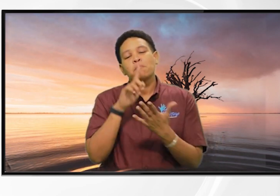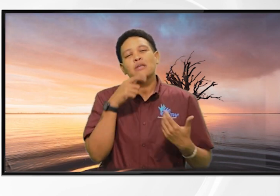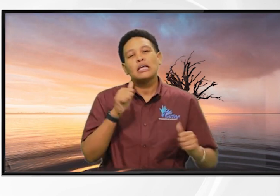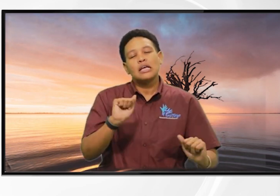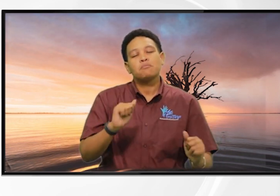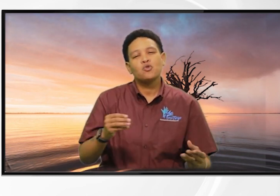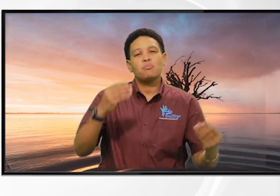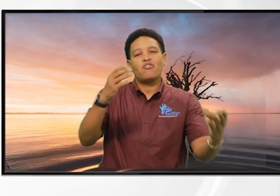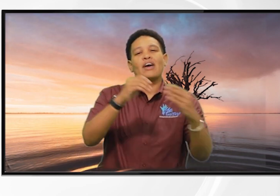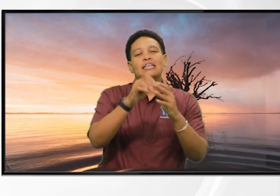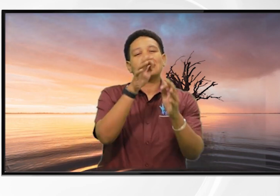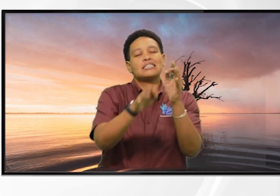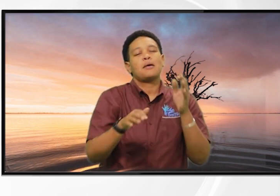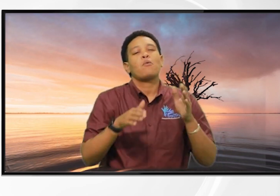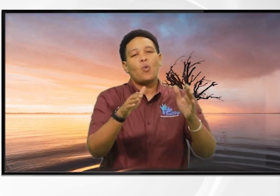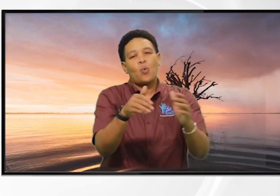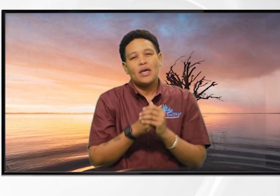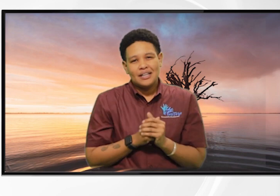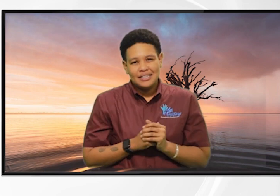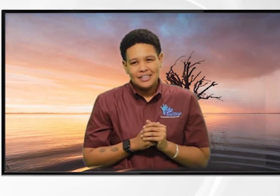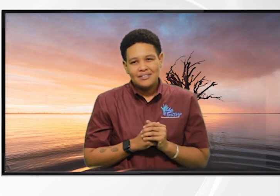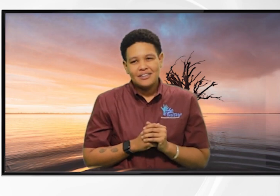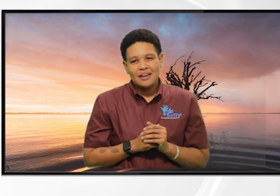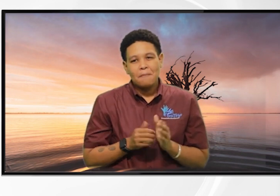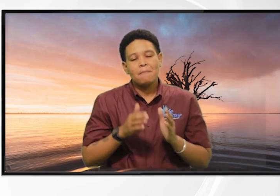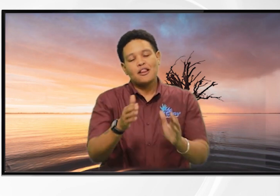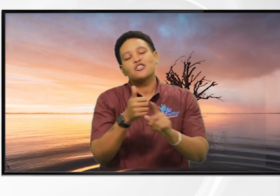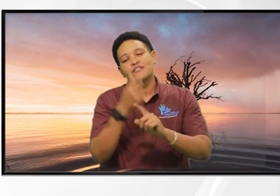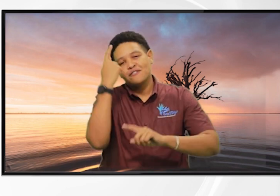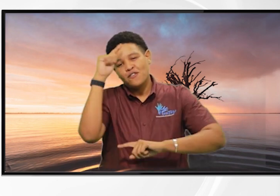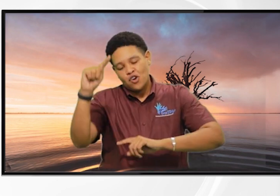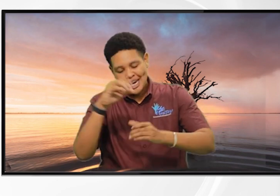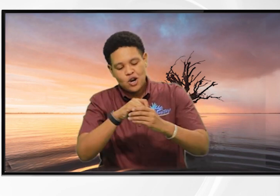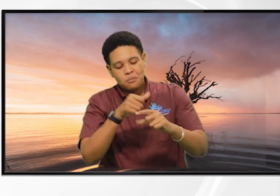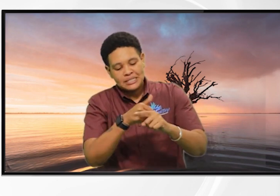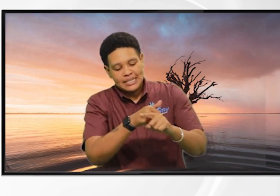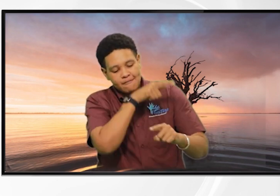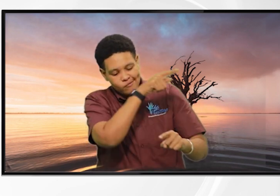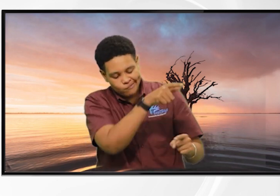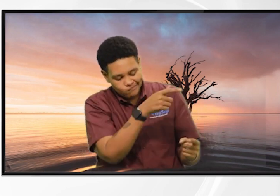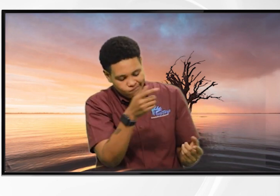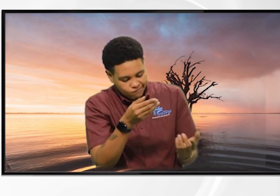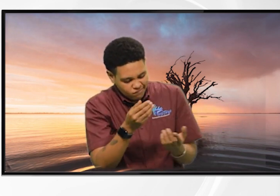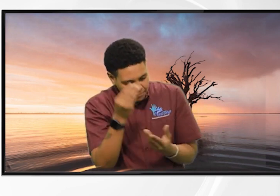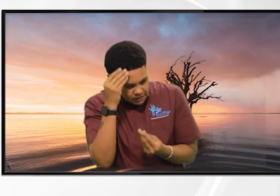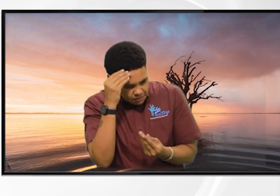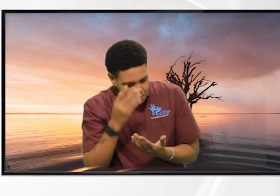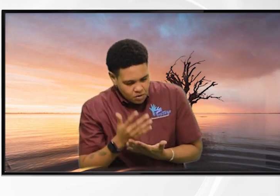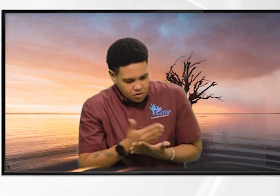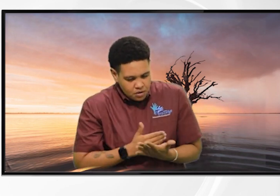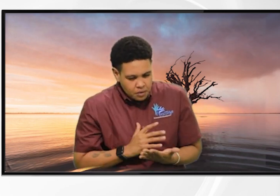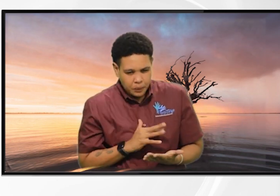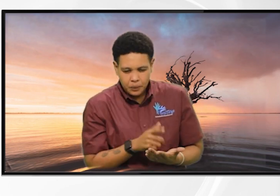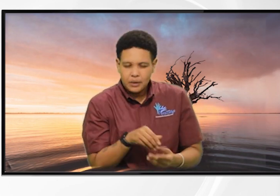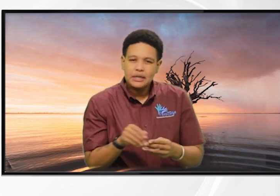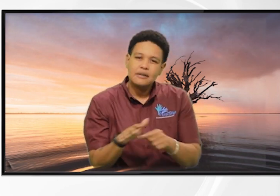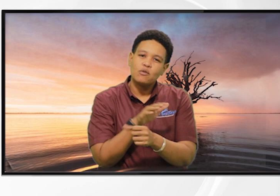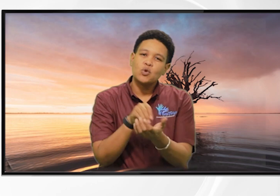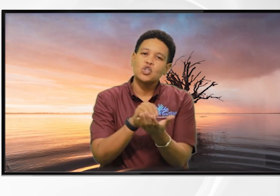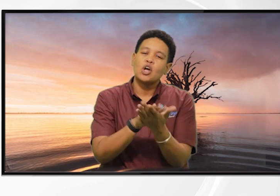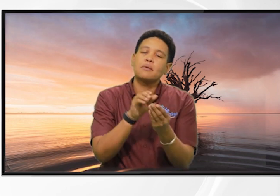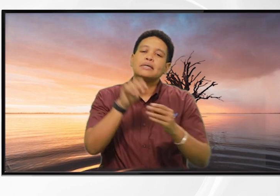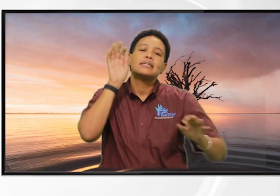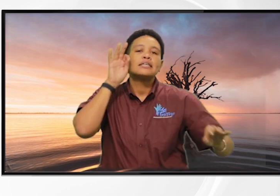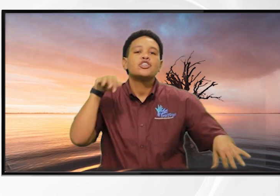simpler manner a methodology for incorporating the wealth of information provided in the full document in decision